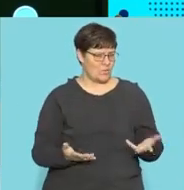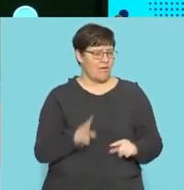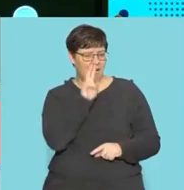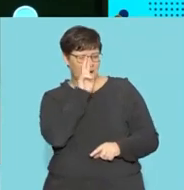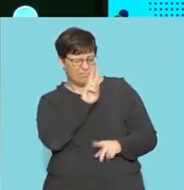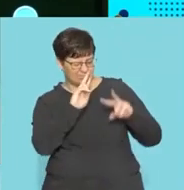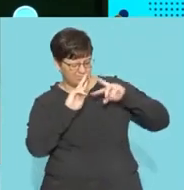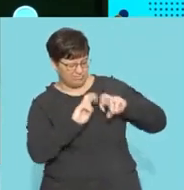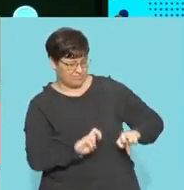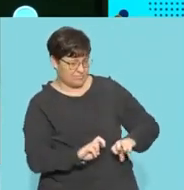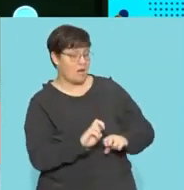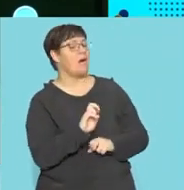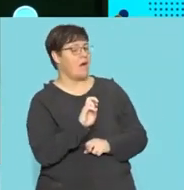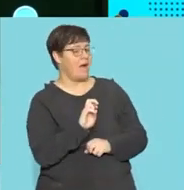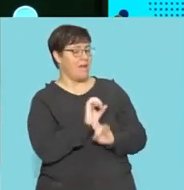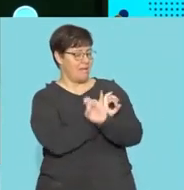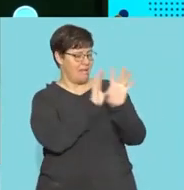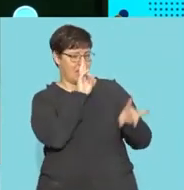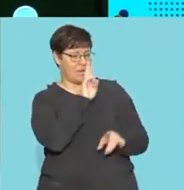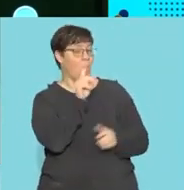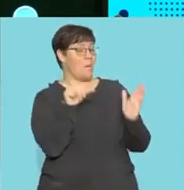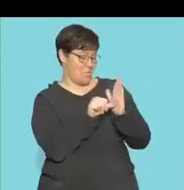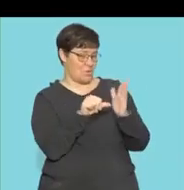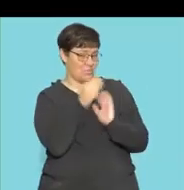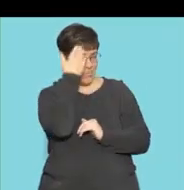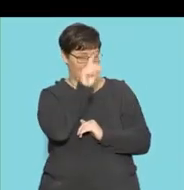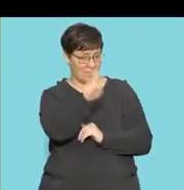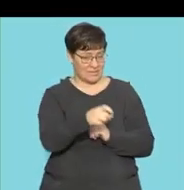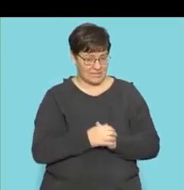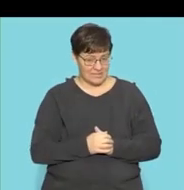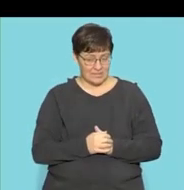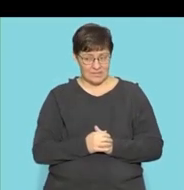have a very careful look at this, because it is important to know.